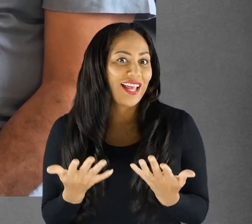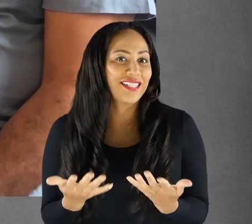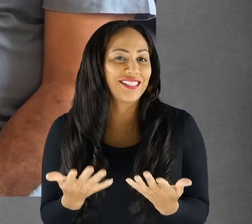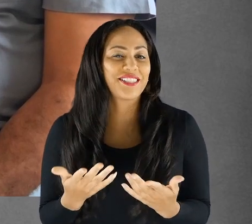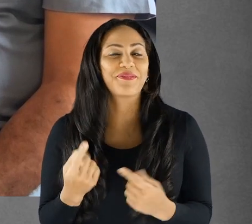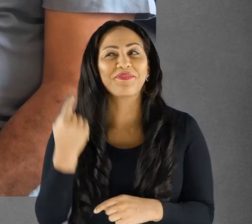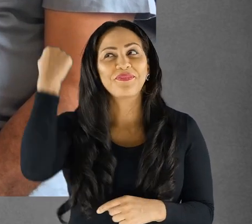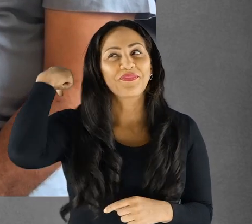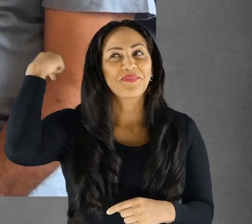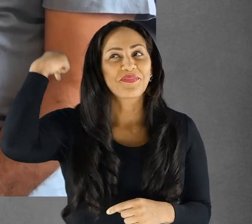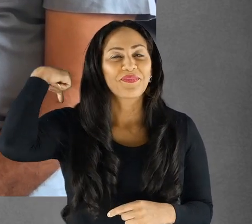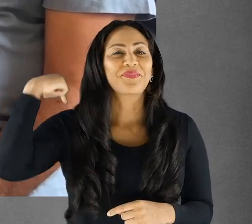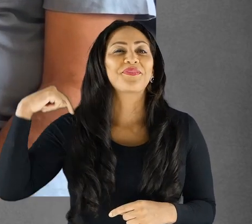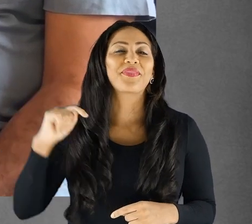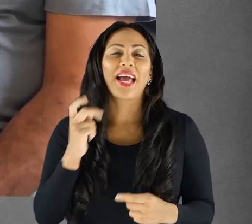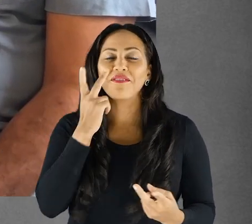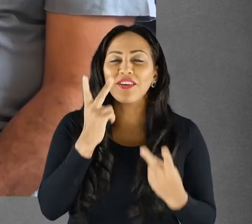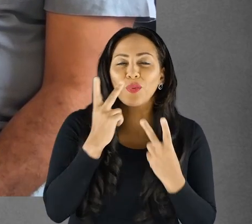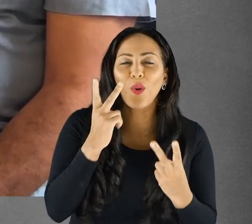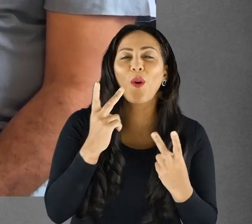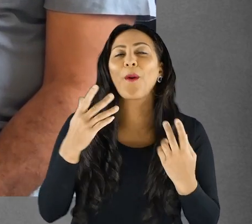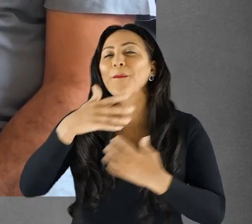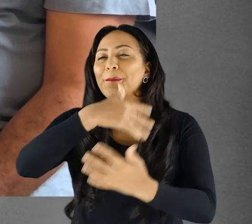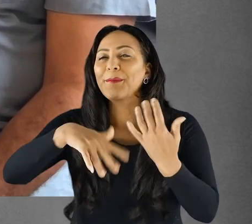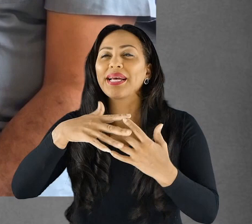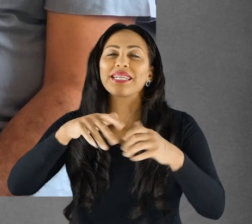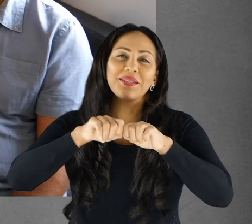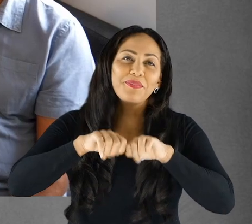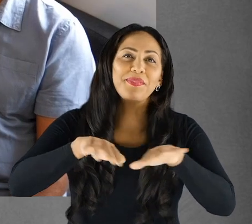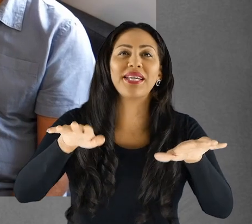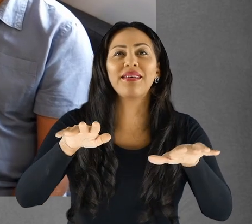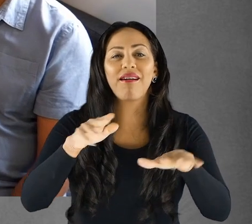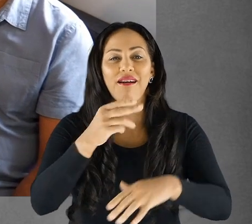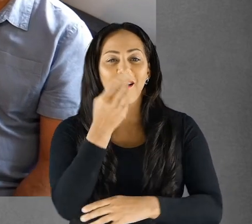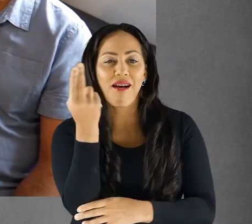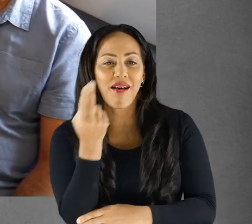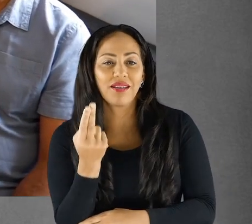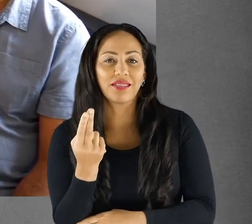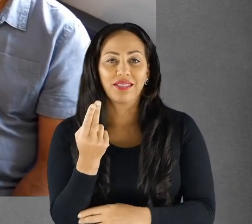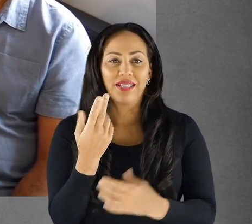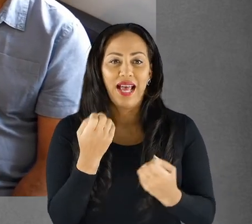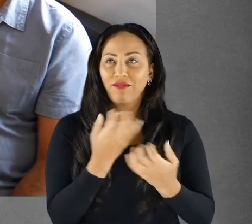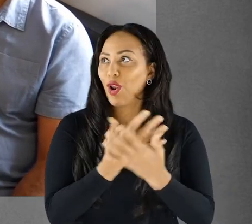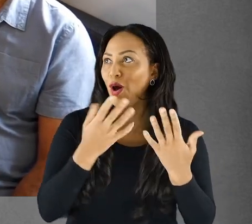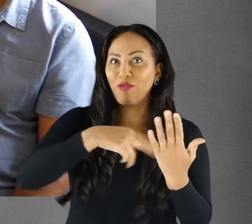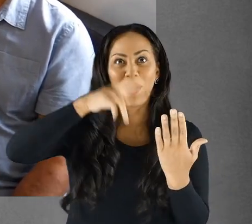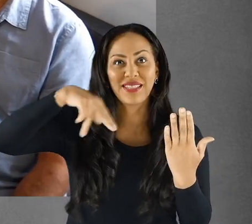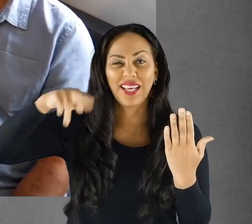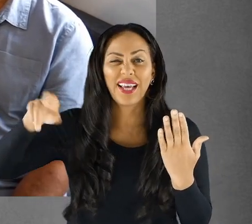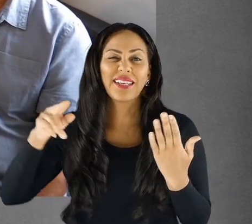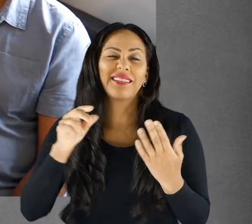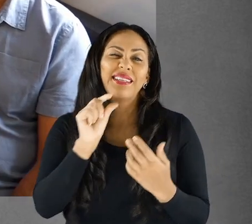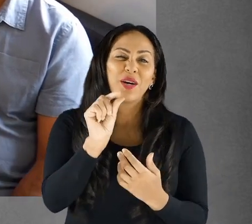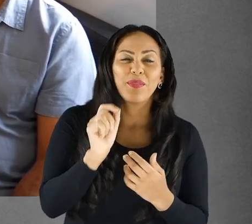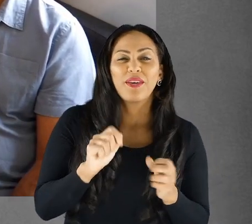visual and digital art, mixed media art. That's one of my little paintings. But yeah, and a little